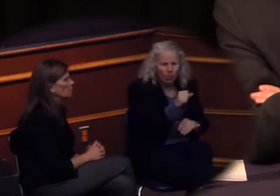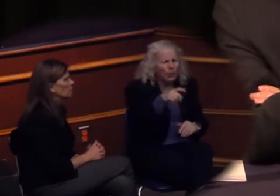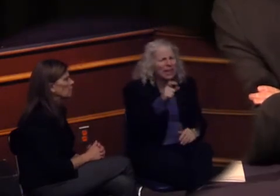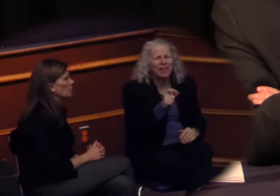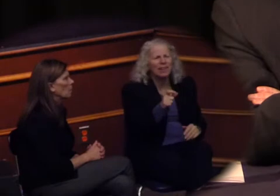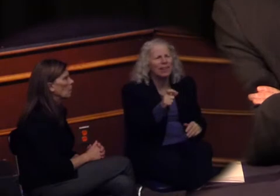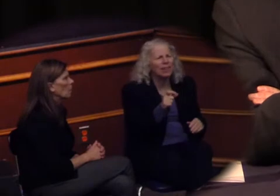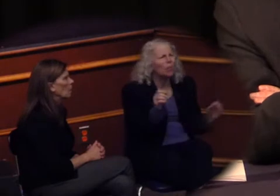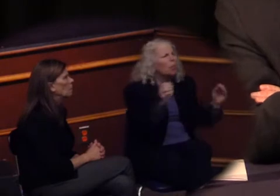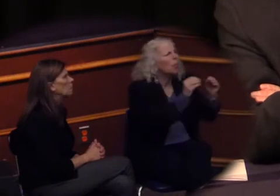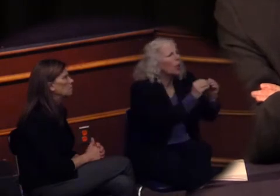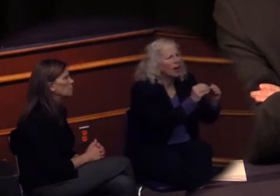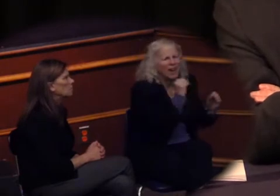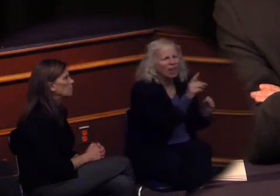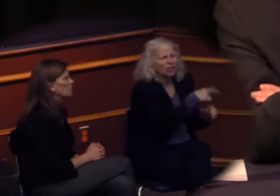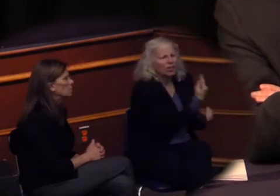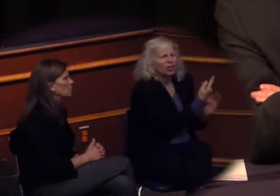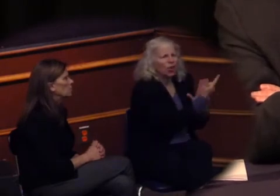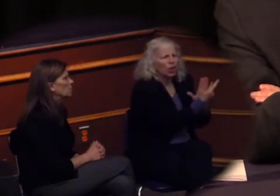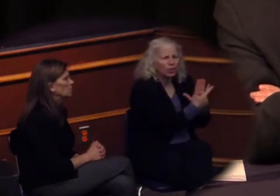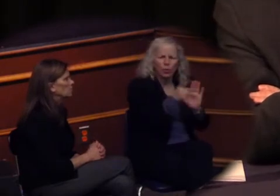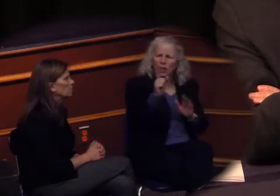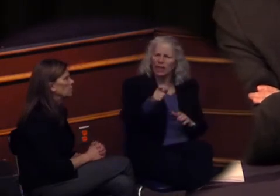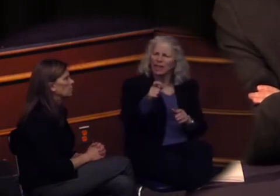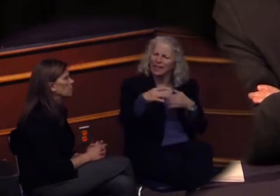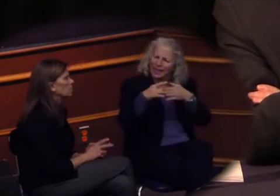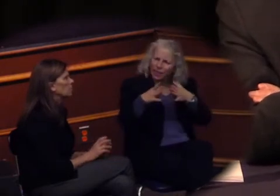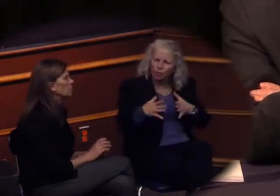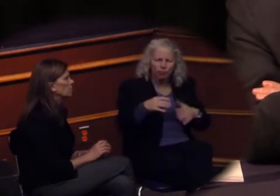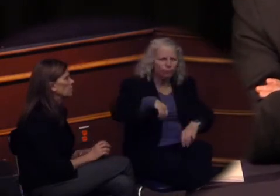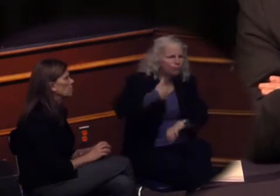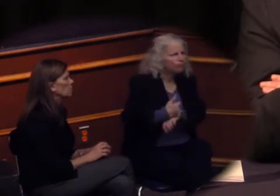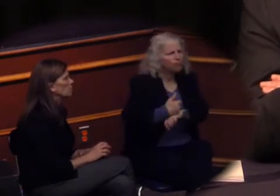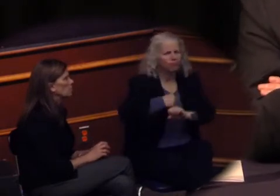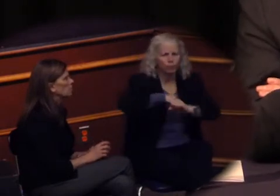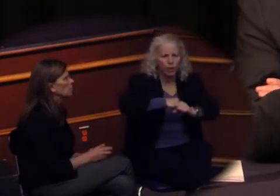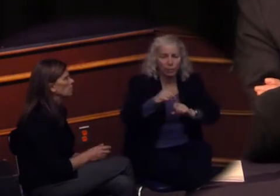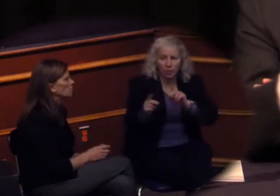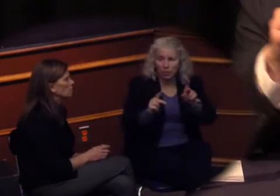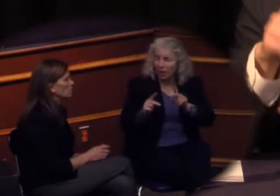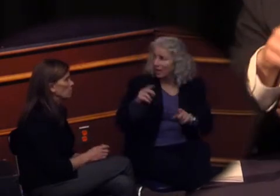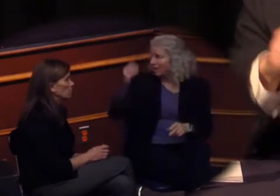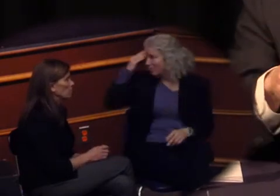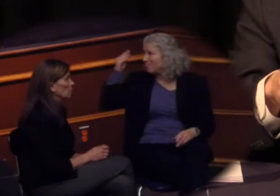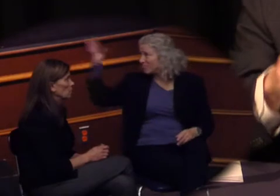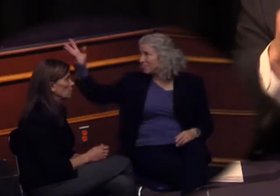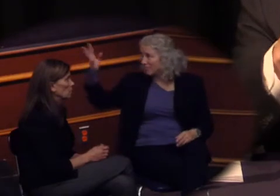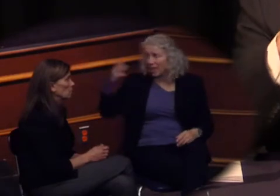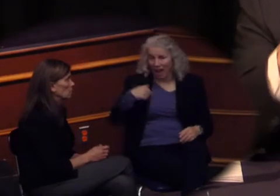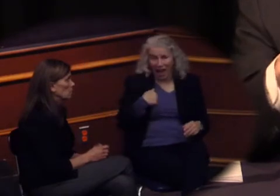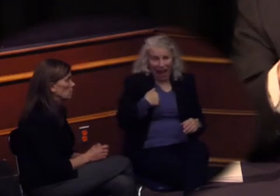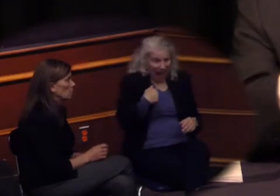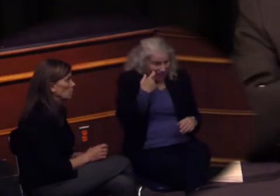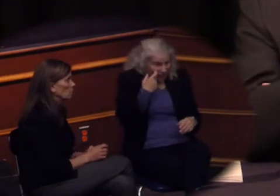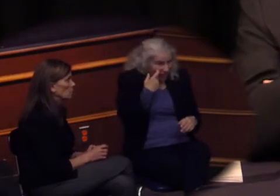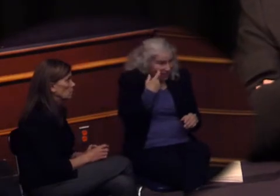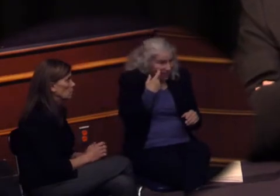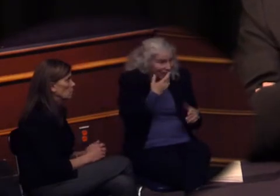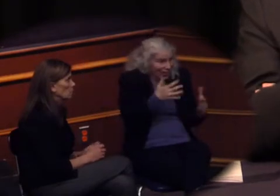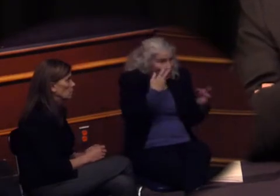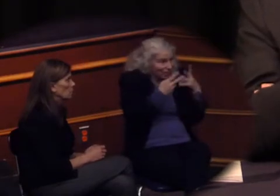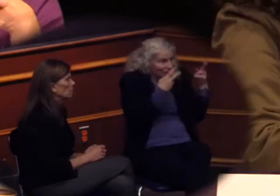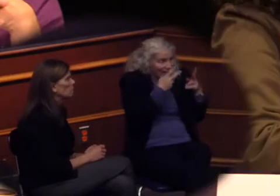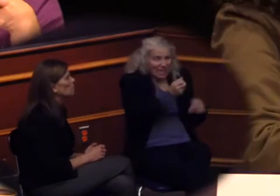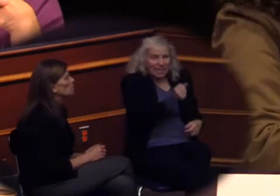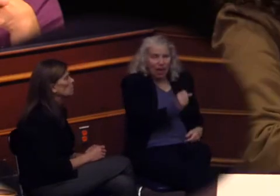We need public leaders who are going to stand up for people. I actually, Natalia, before coming here, came directly from the South